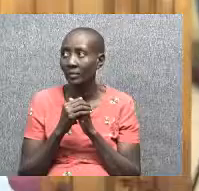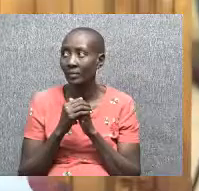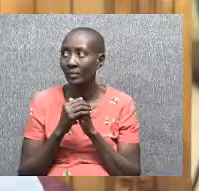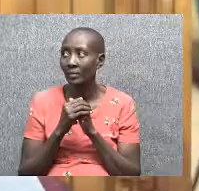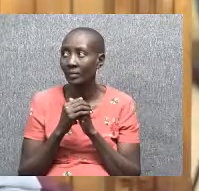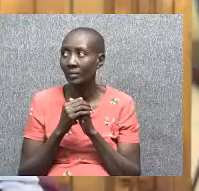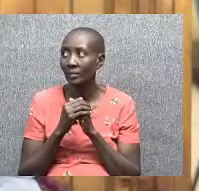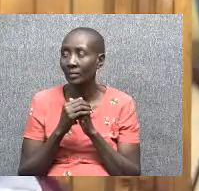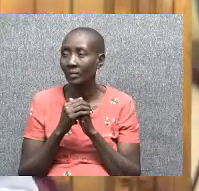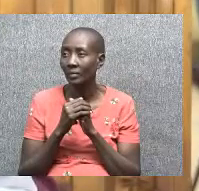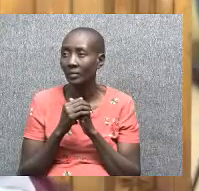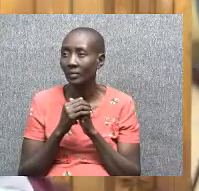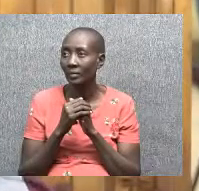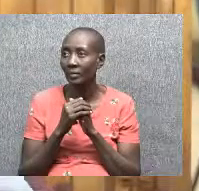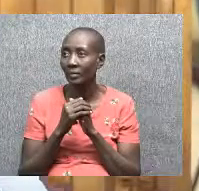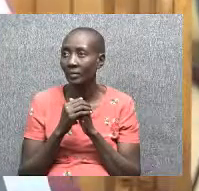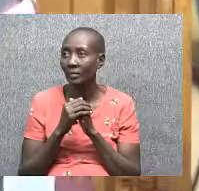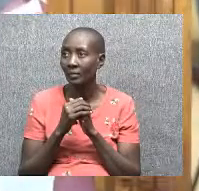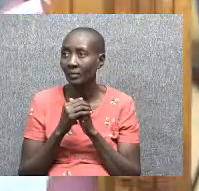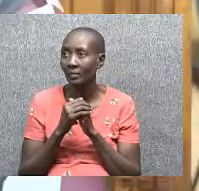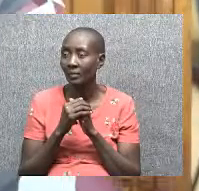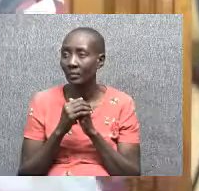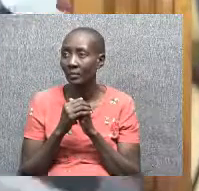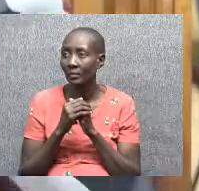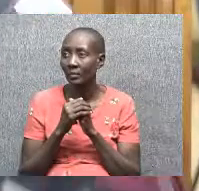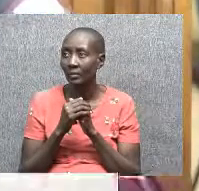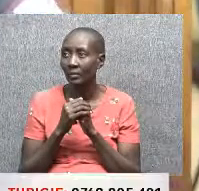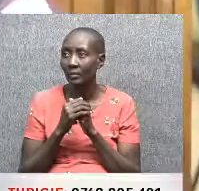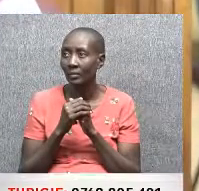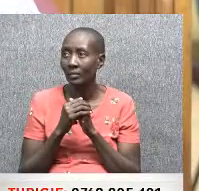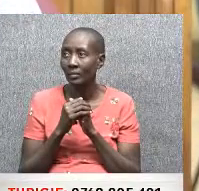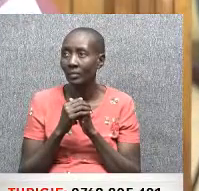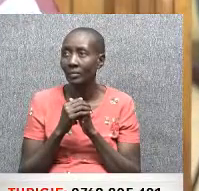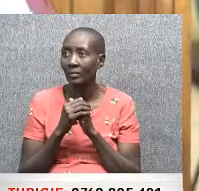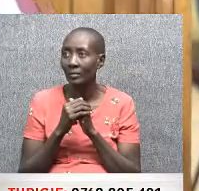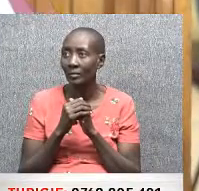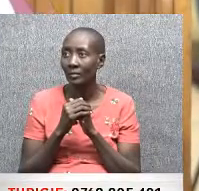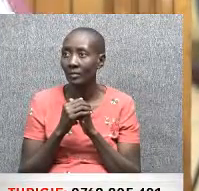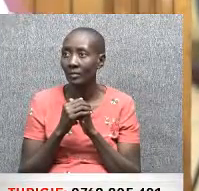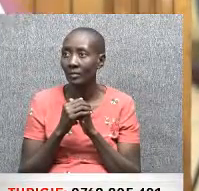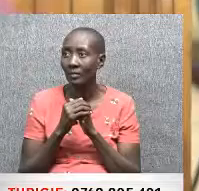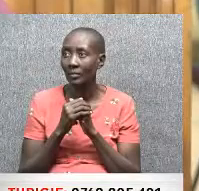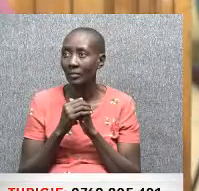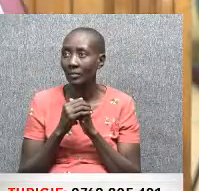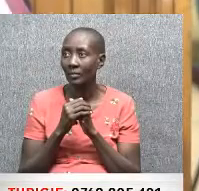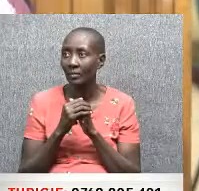will not hear when the doors will be knocked. So our houses